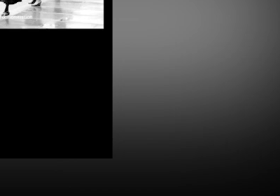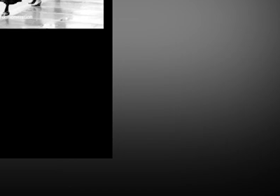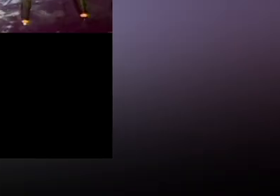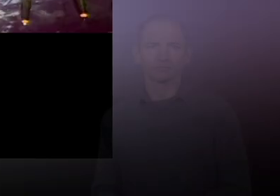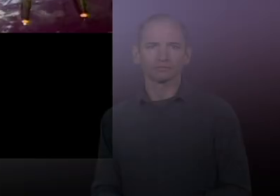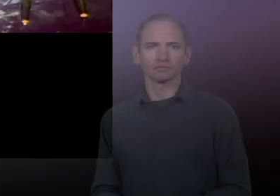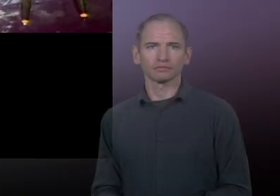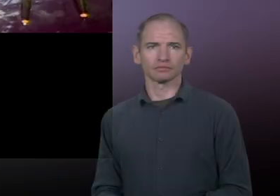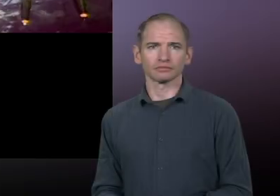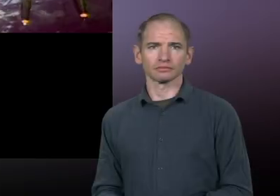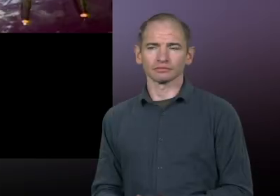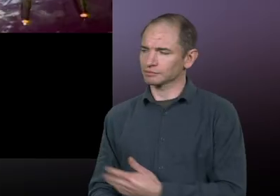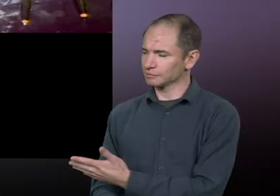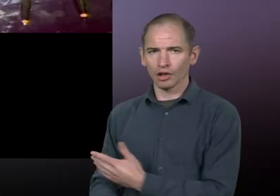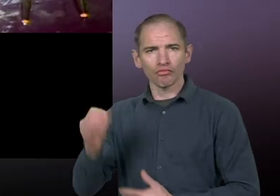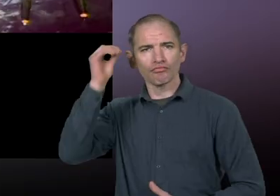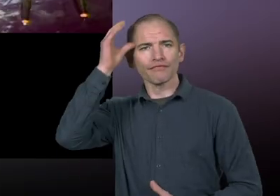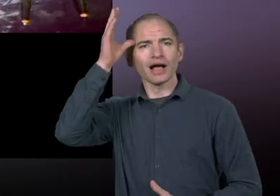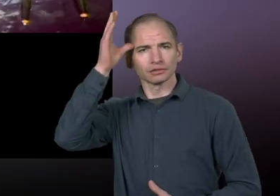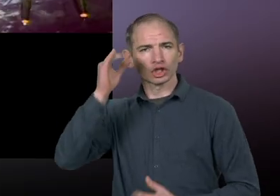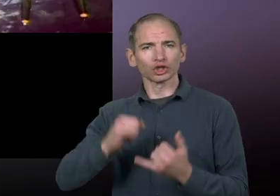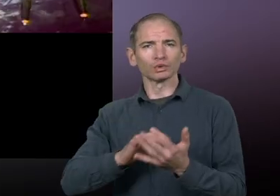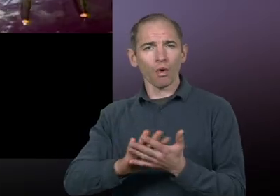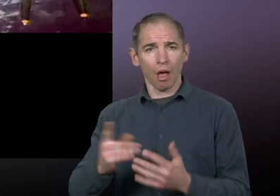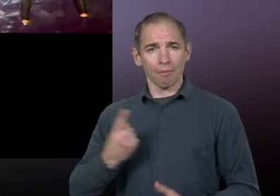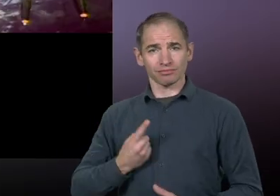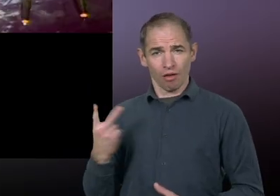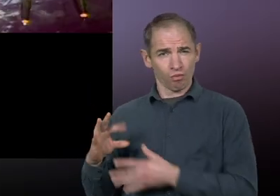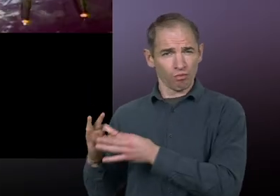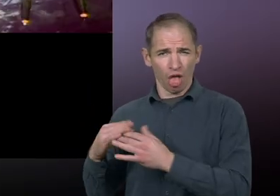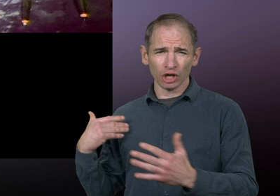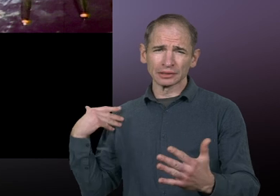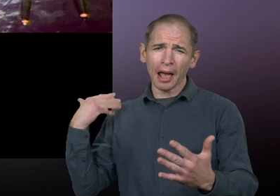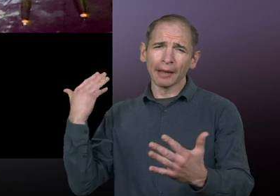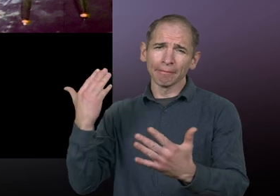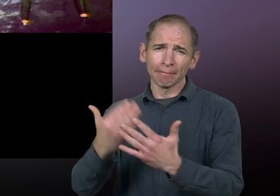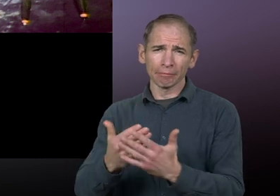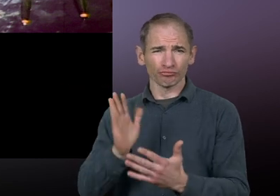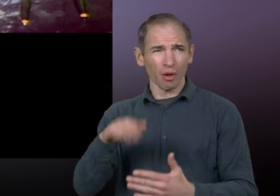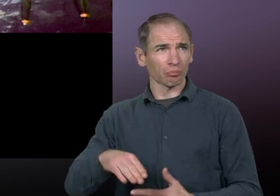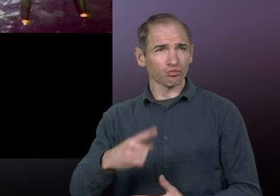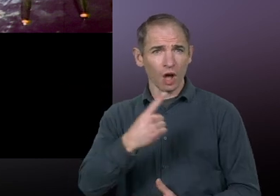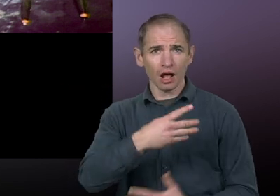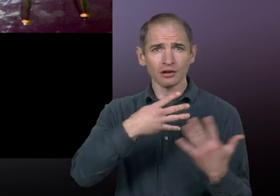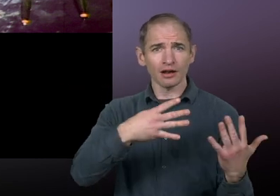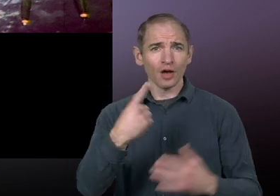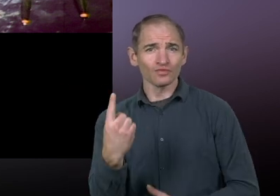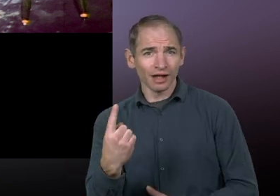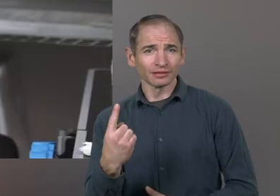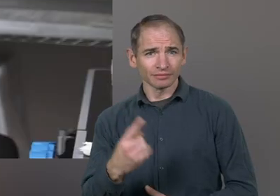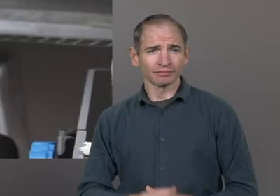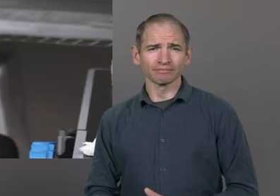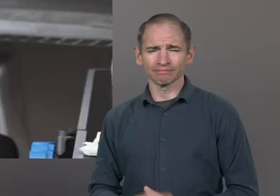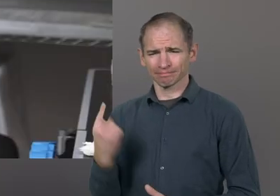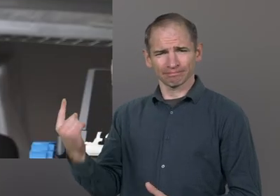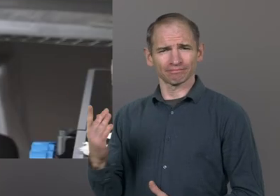Professor Stuart Hall and myself have been working together for a very long time, in reality since 1991. And he was